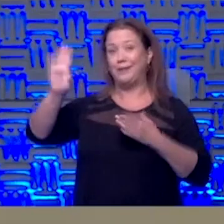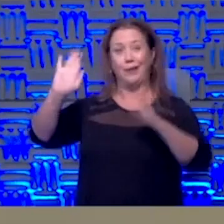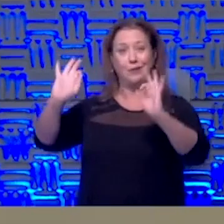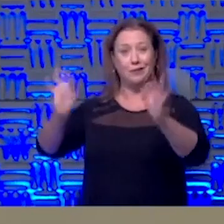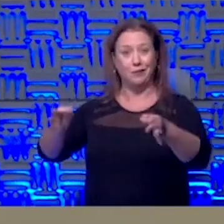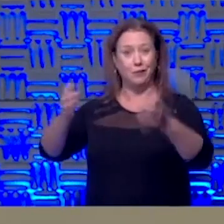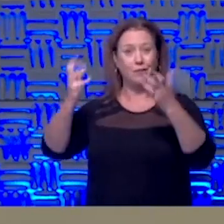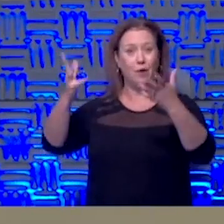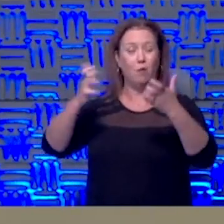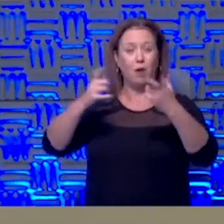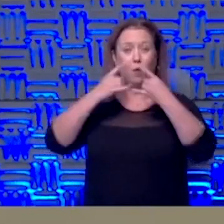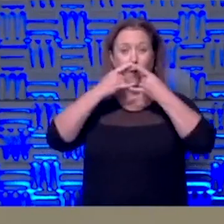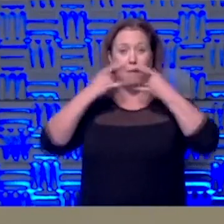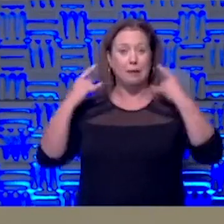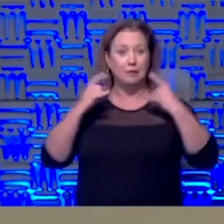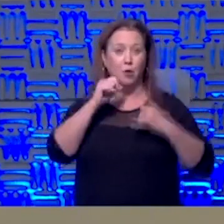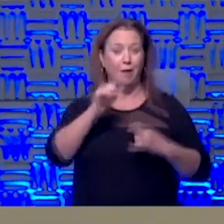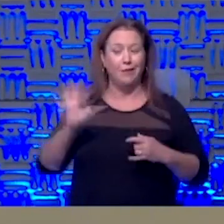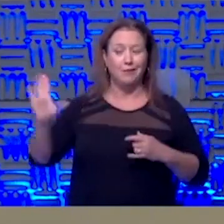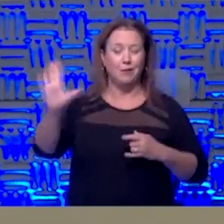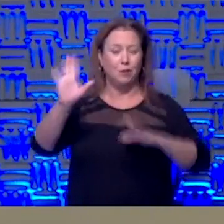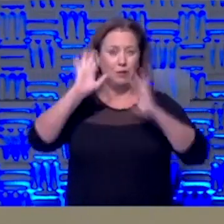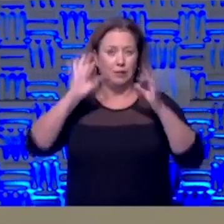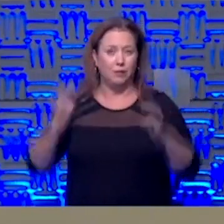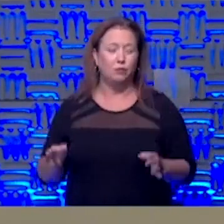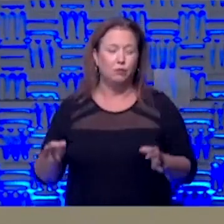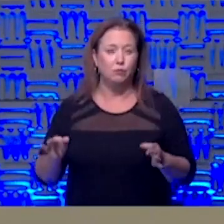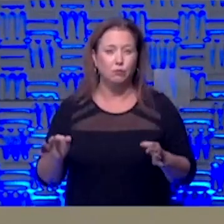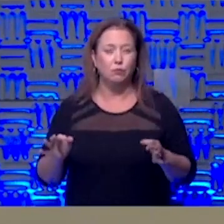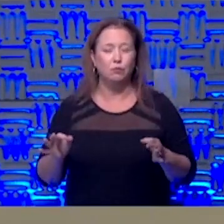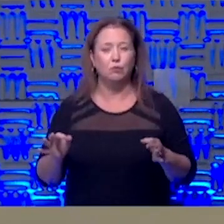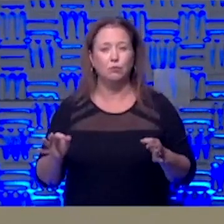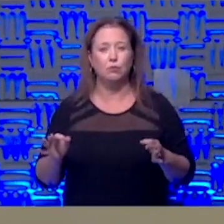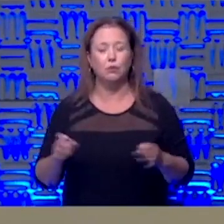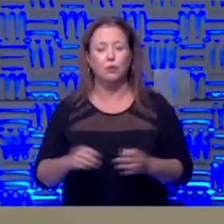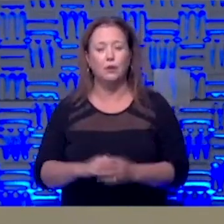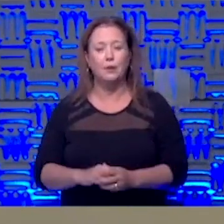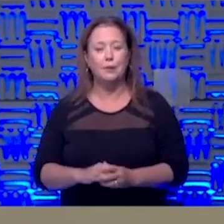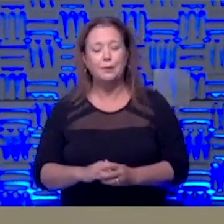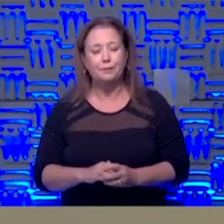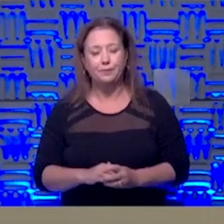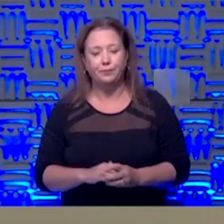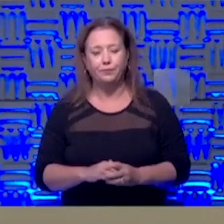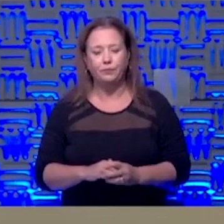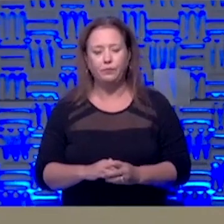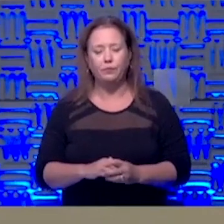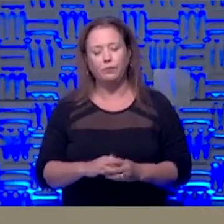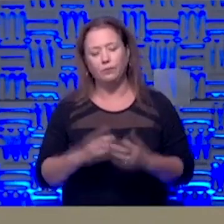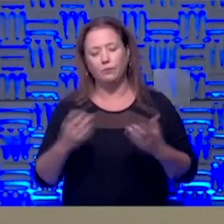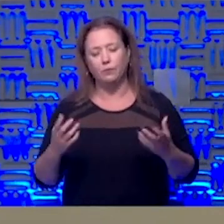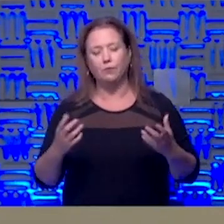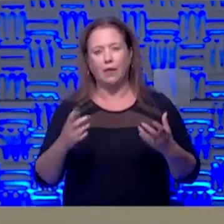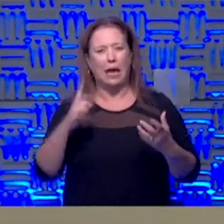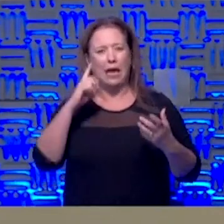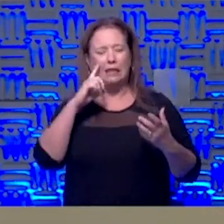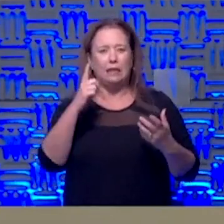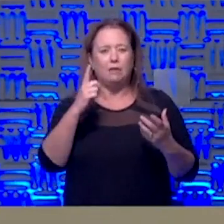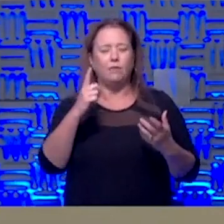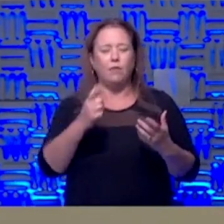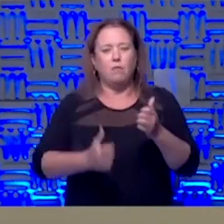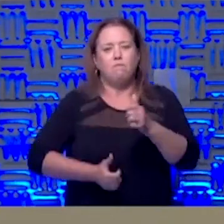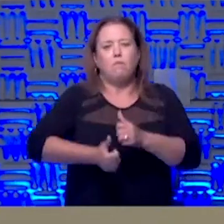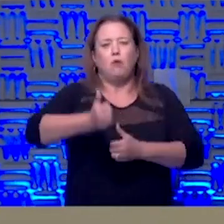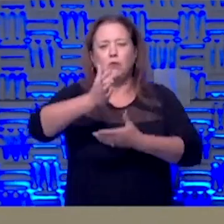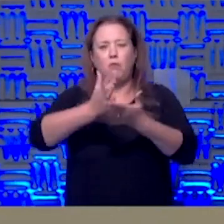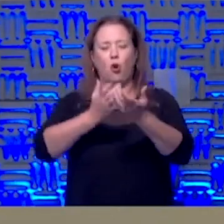want to wear them or not. But I think, relatively speaking, it's safe, and we really